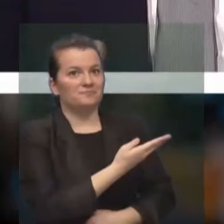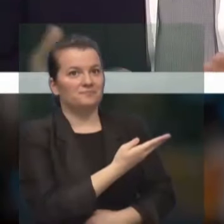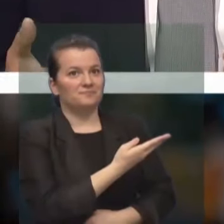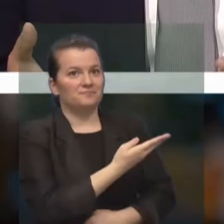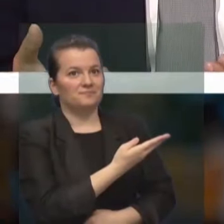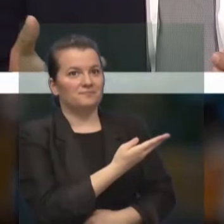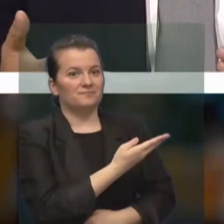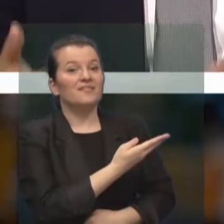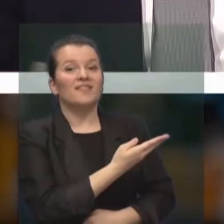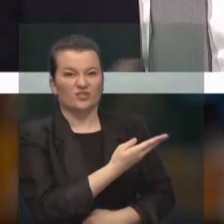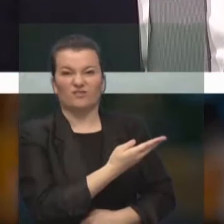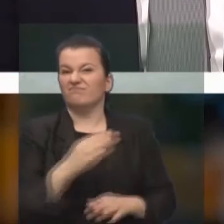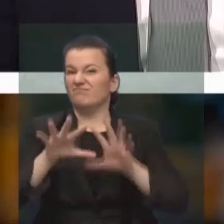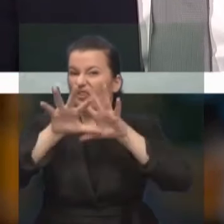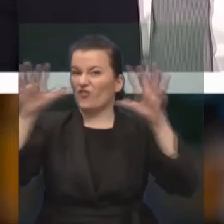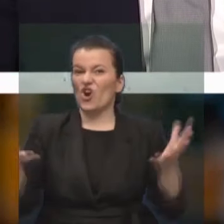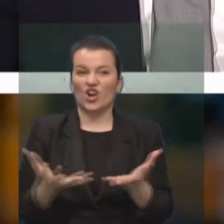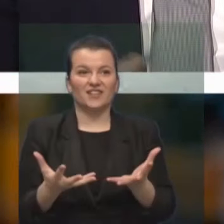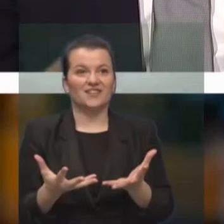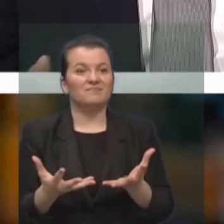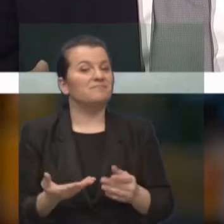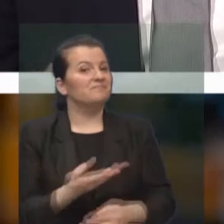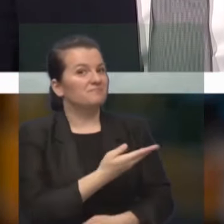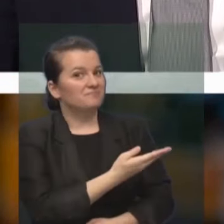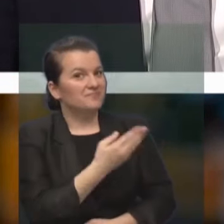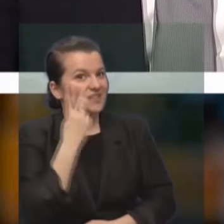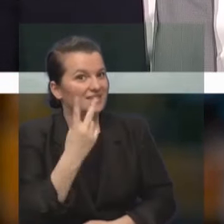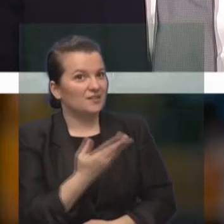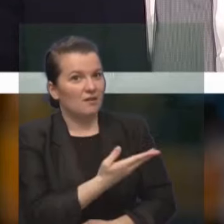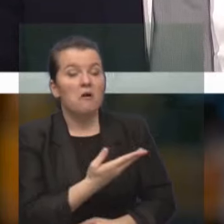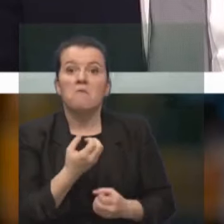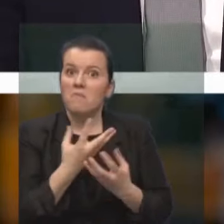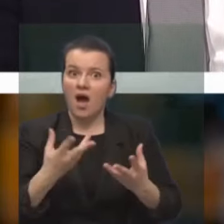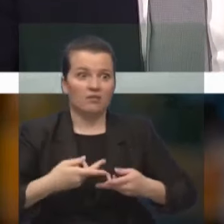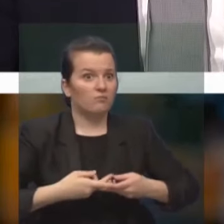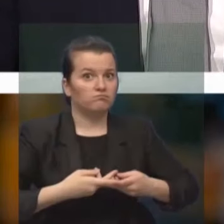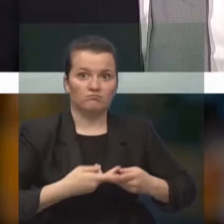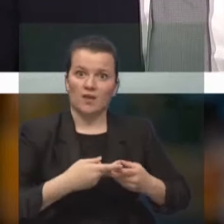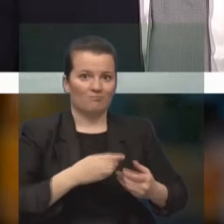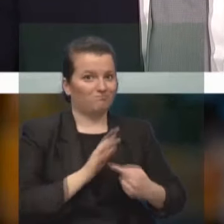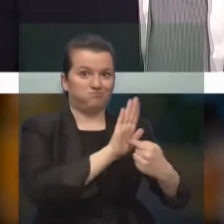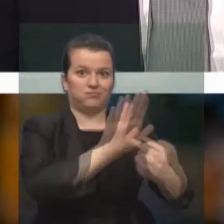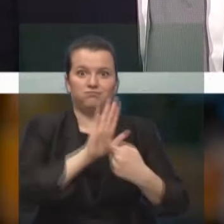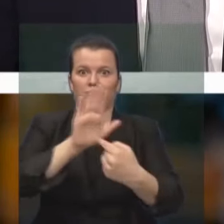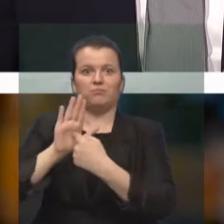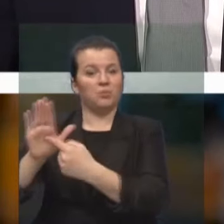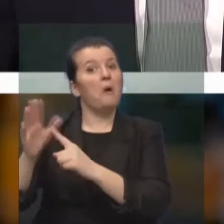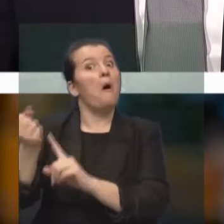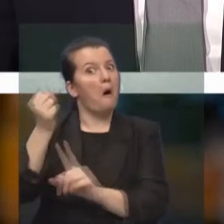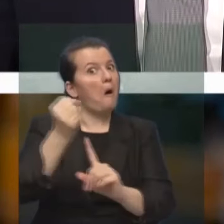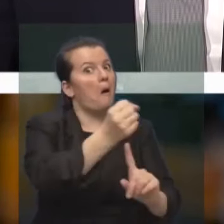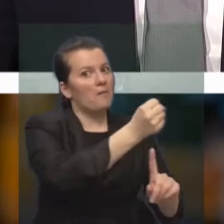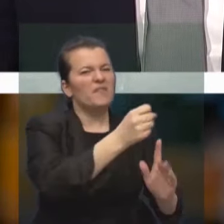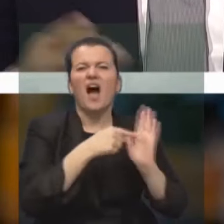We have had many successful launches. And I'll set just a few examples. In Russia, the